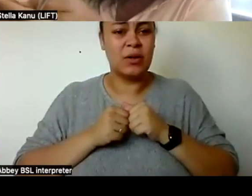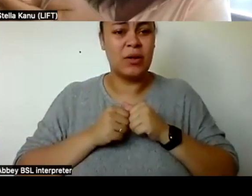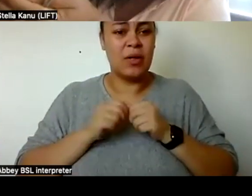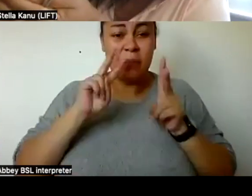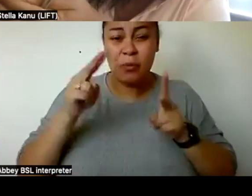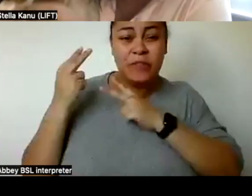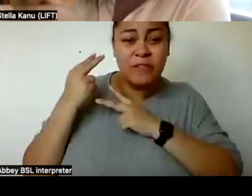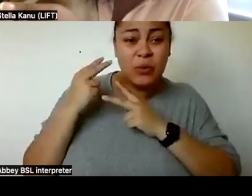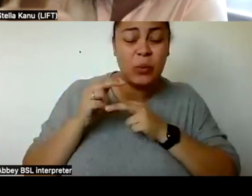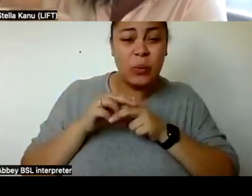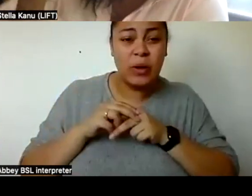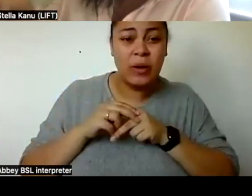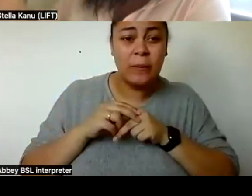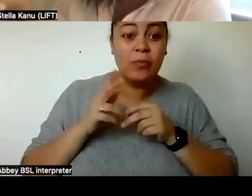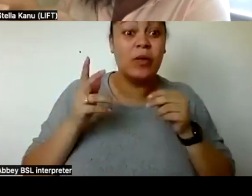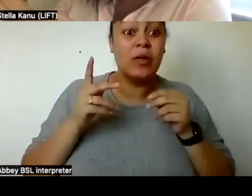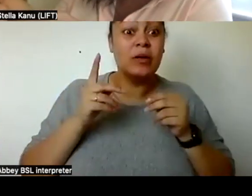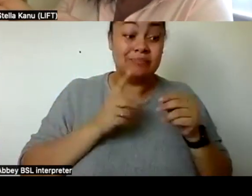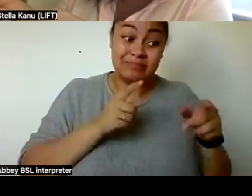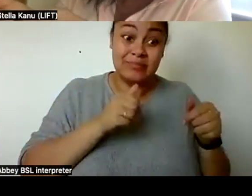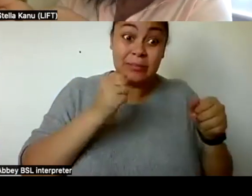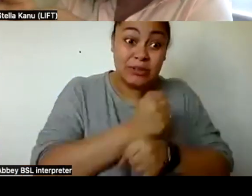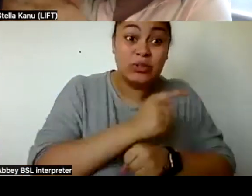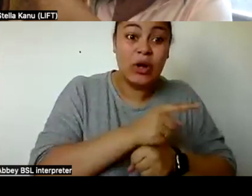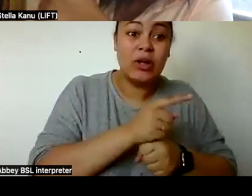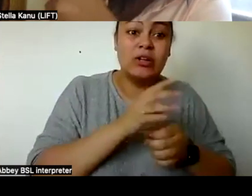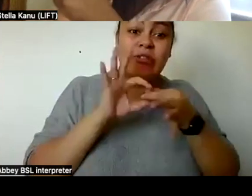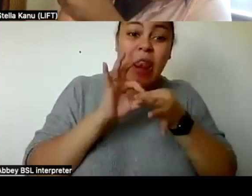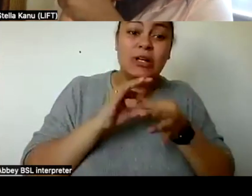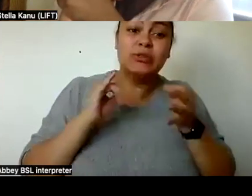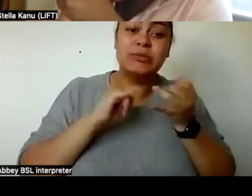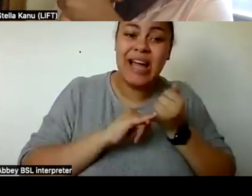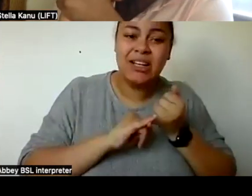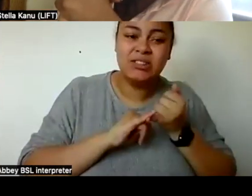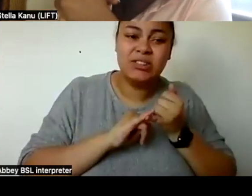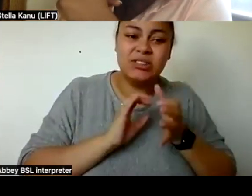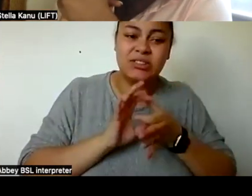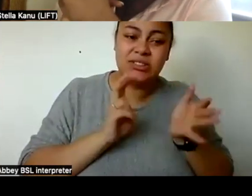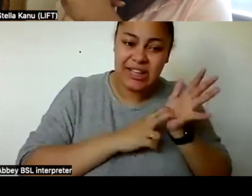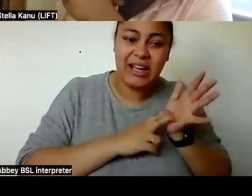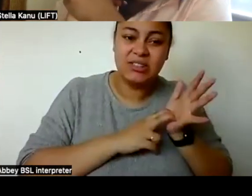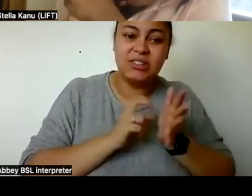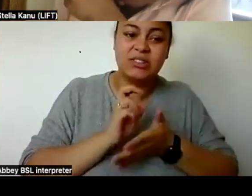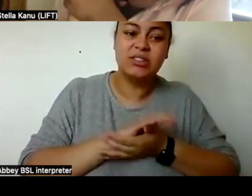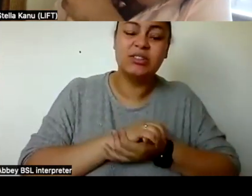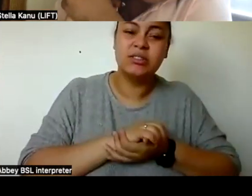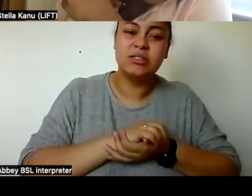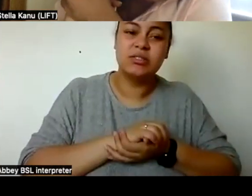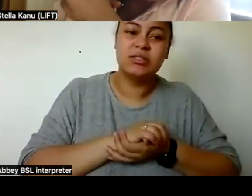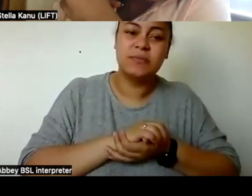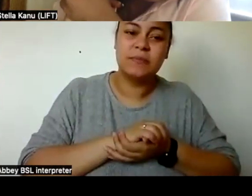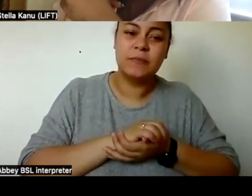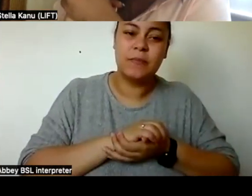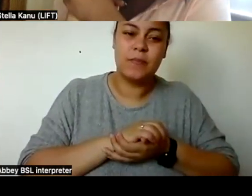in which there is things to be done that relate to status. But then I think one of the really interesting things that Migrating Culture talked